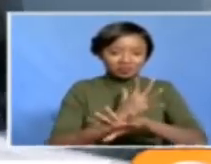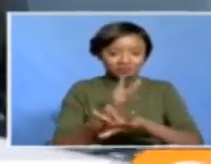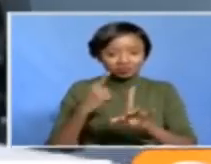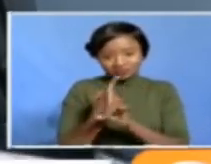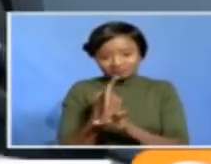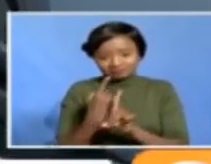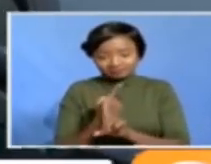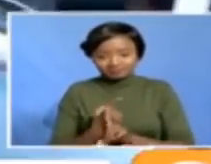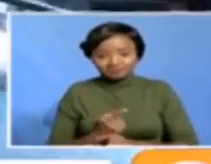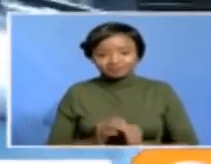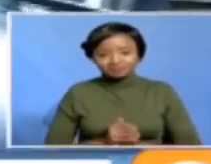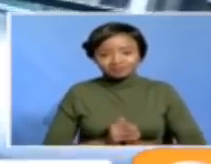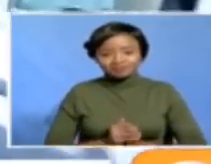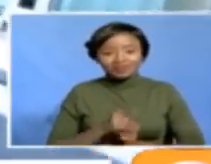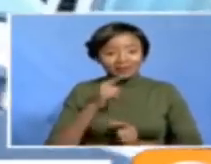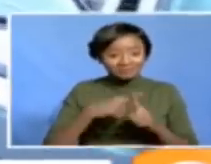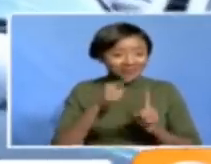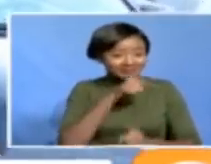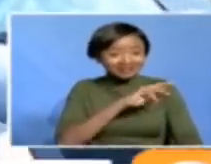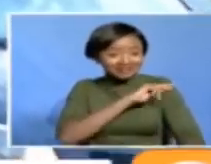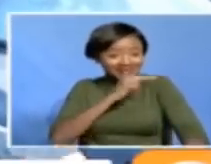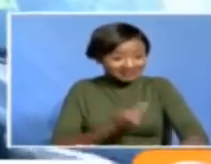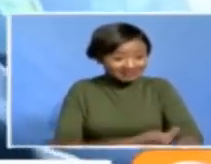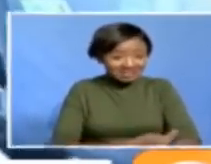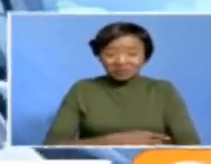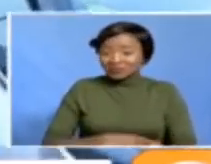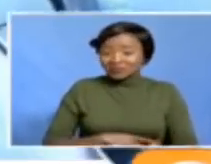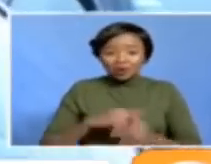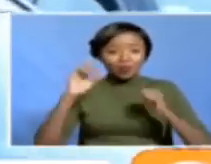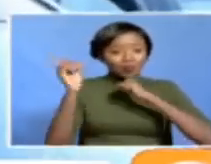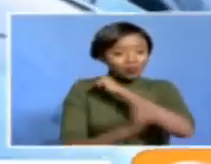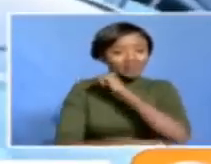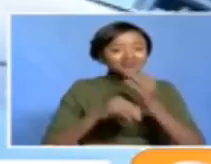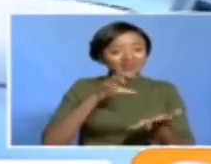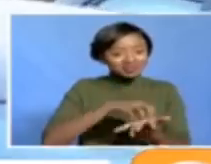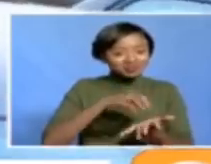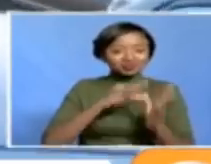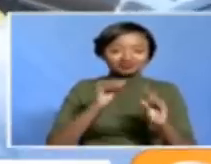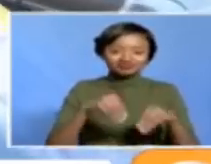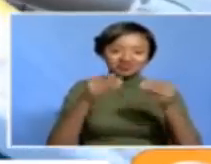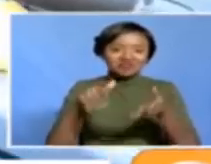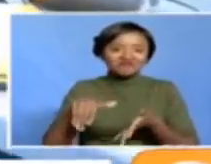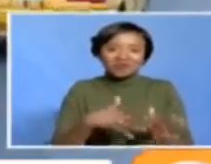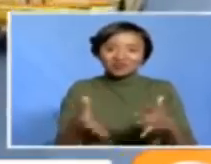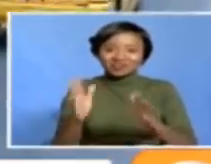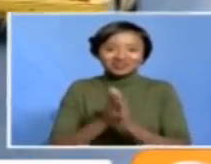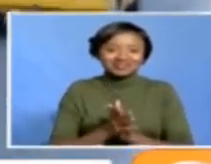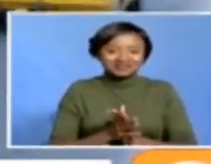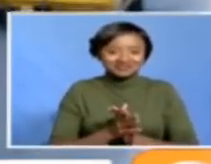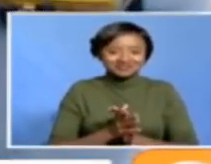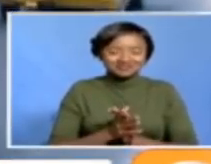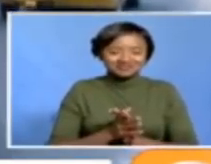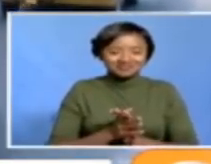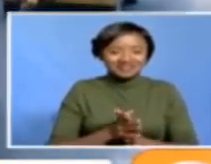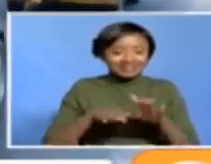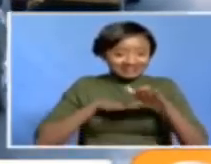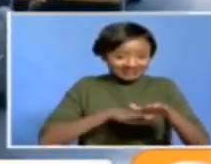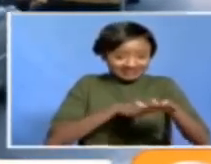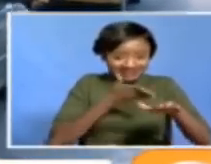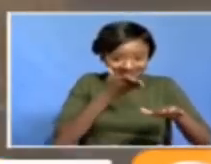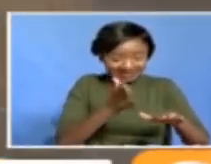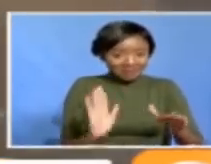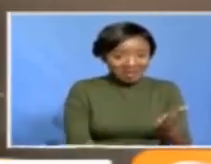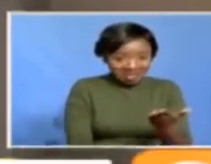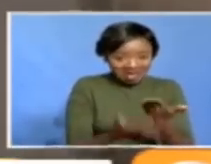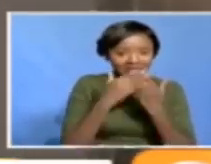this is Nigeria, so even the worst of situations provides an opportunity. The constant presence of traffic jams has opened